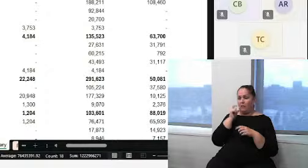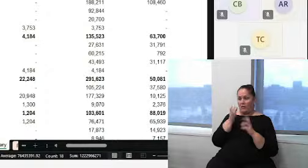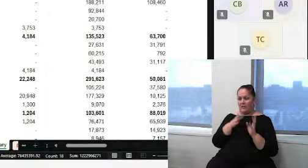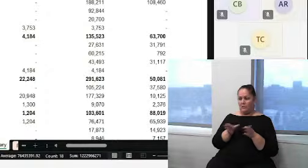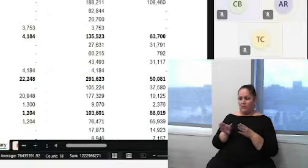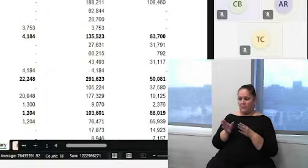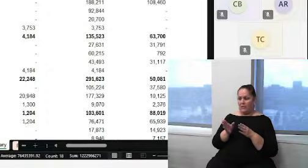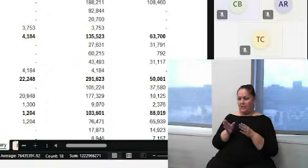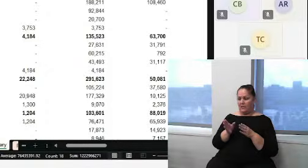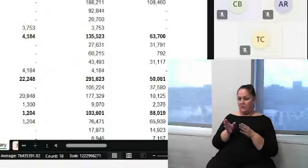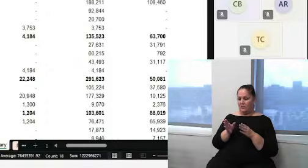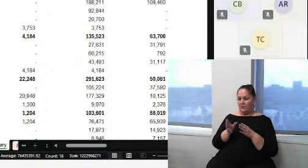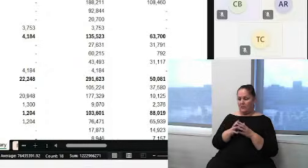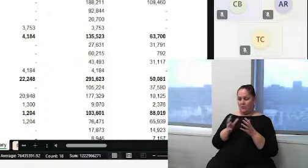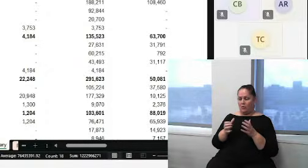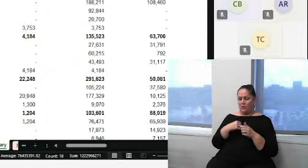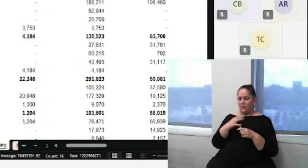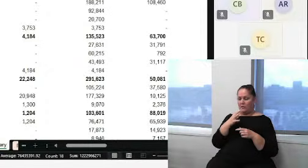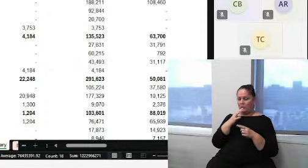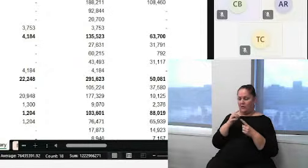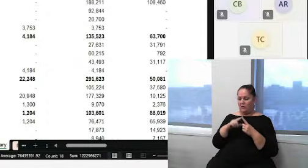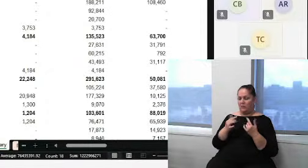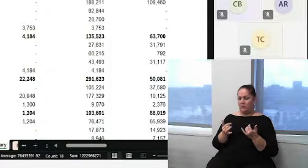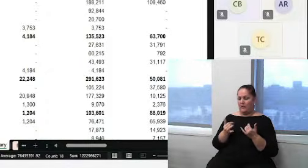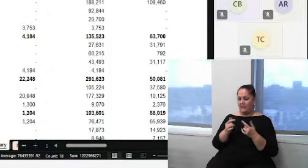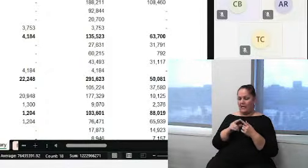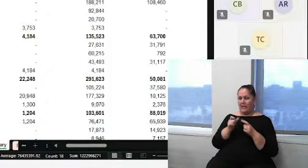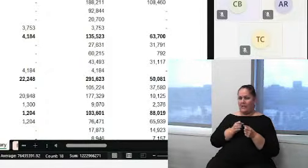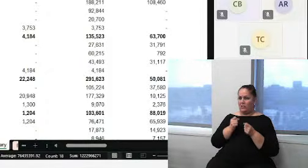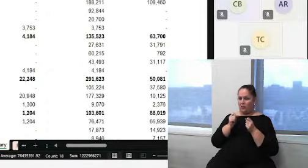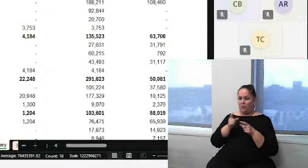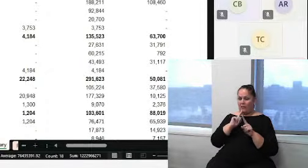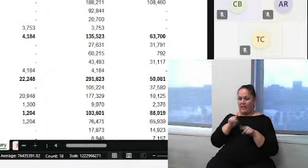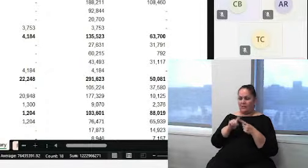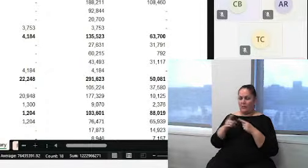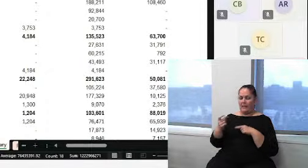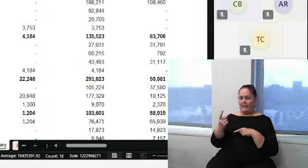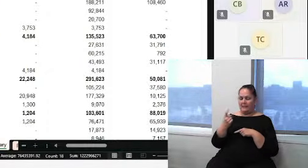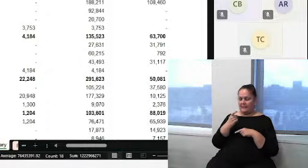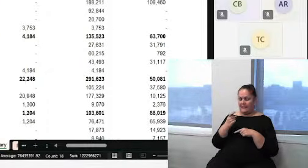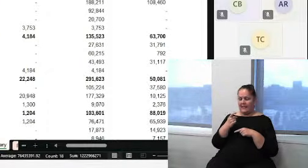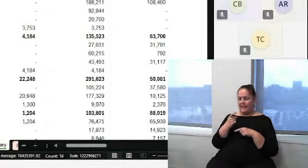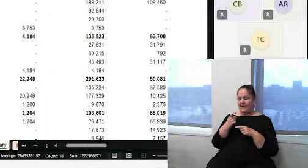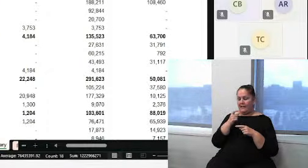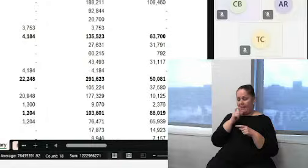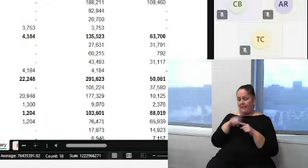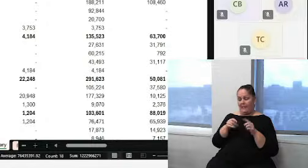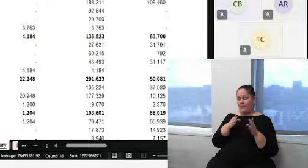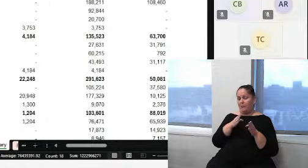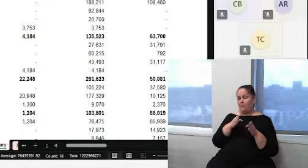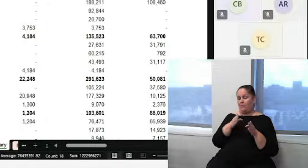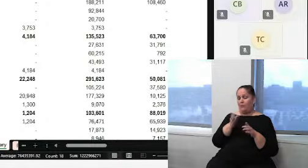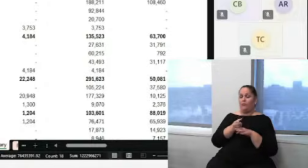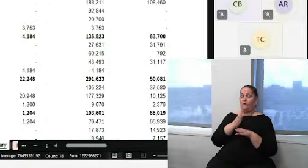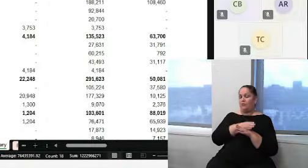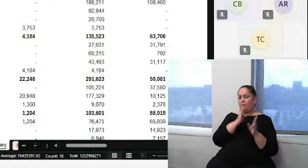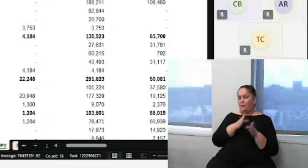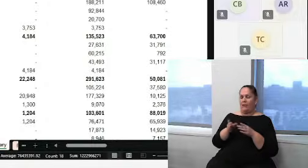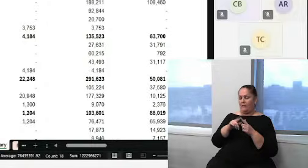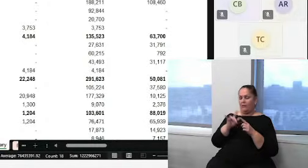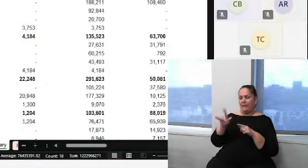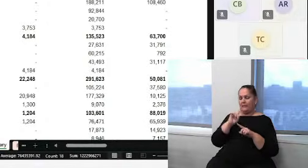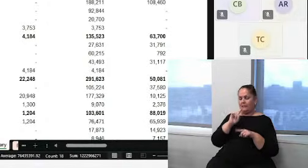advice, and I just want to note that in terms of preparation, much of what I'm speaking with him right now is reactive to what he's saying. So Okay. I can't